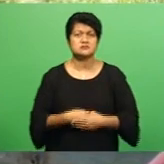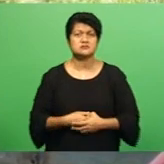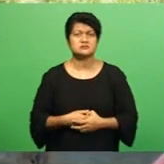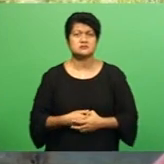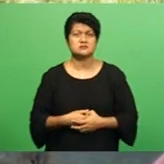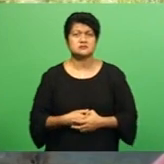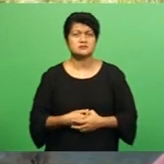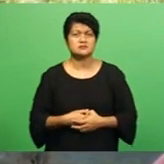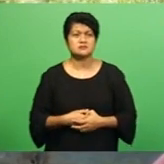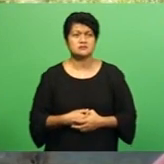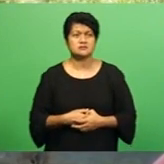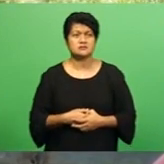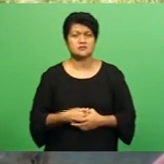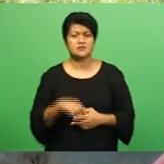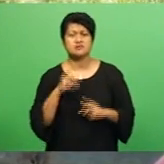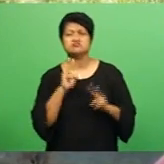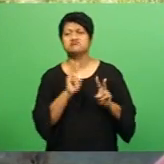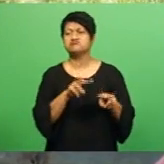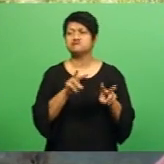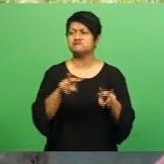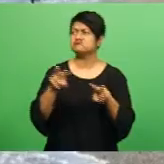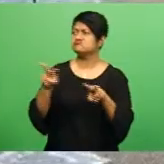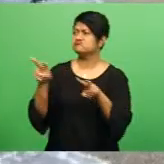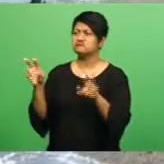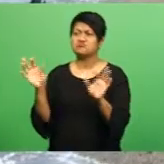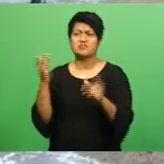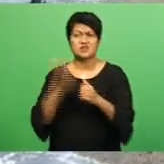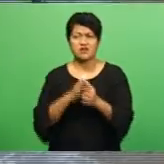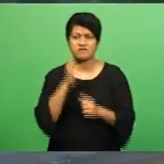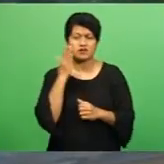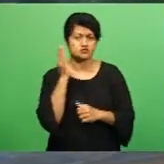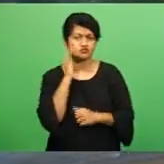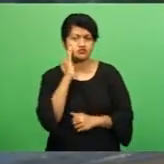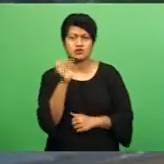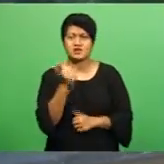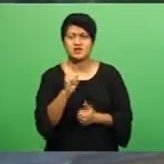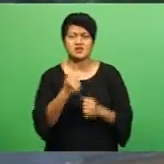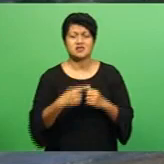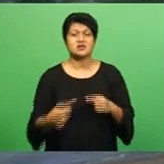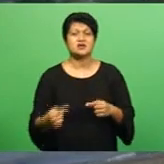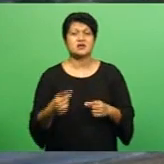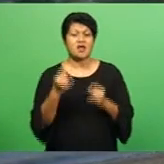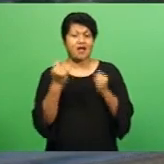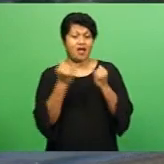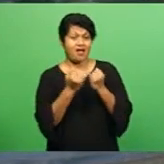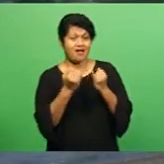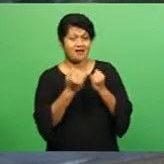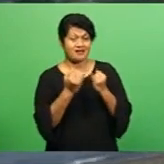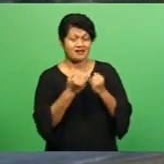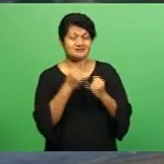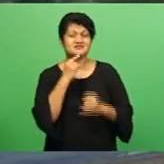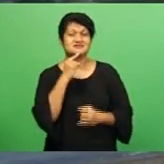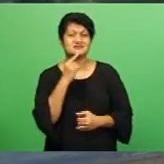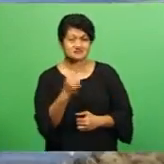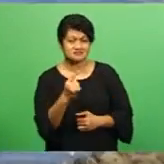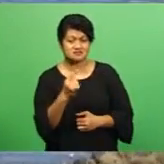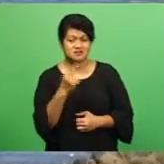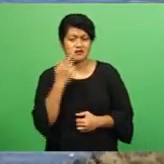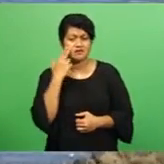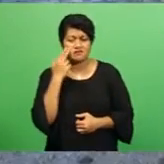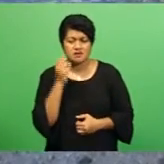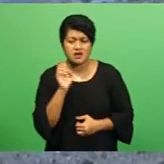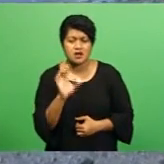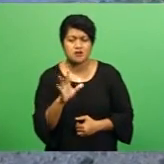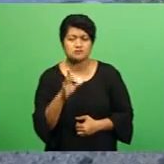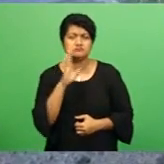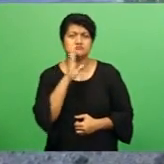So I kept going out looking. I never saw anything. Metuisela's uncle Epelilenian said they only found out that he